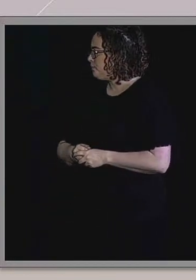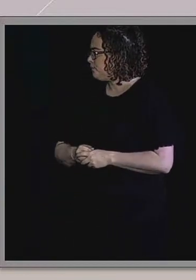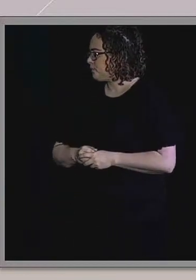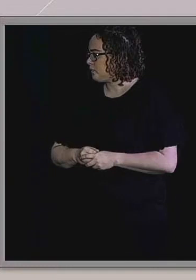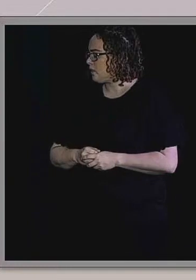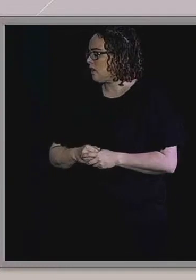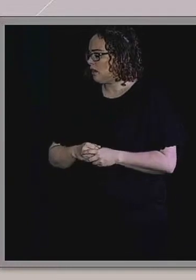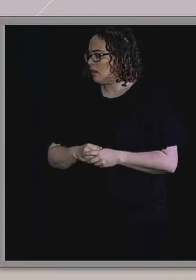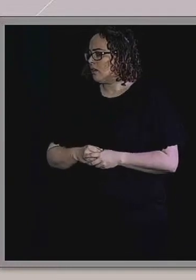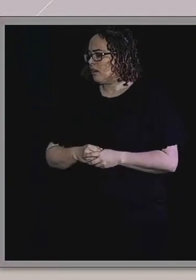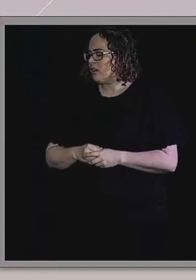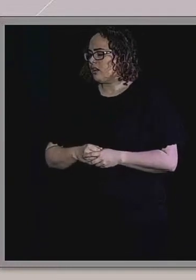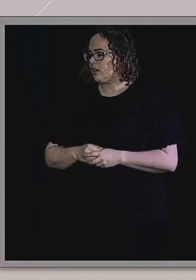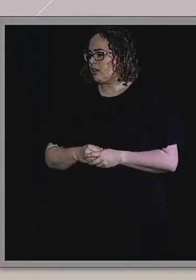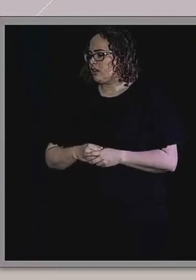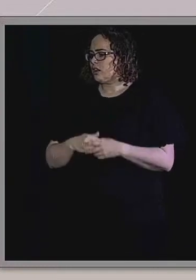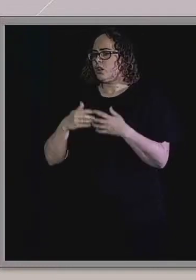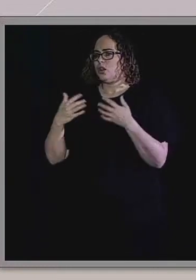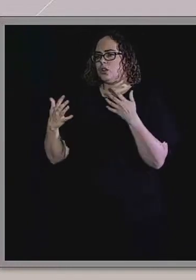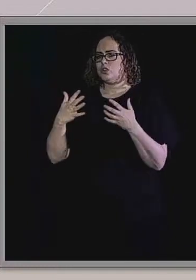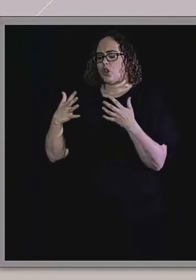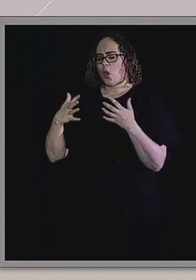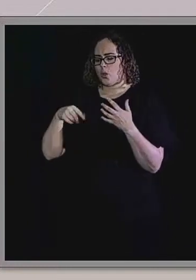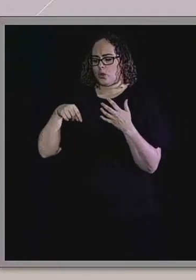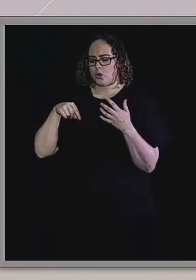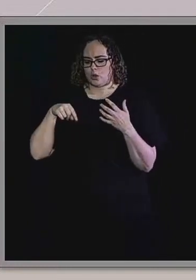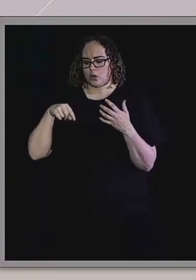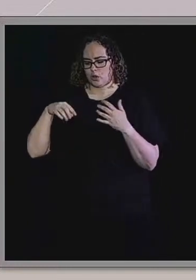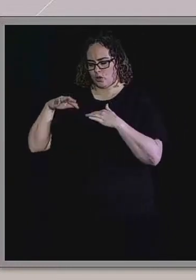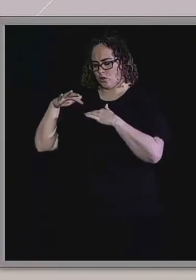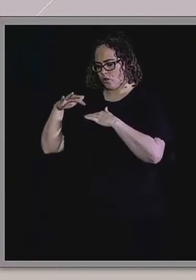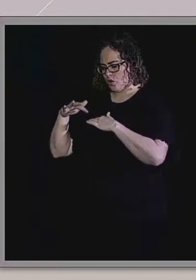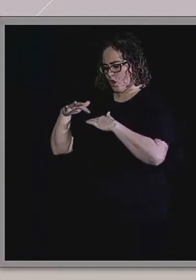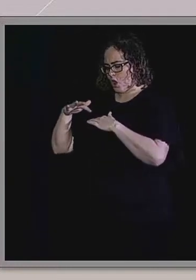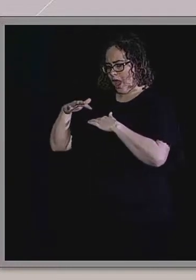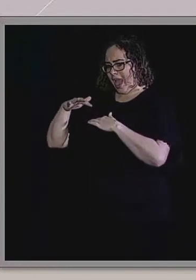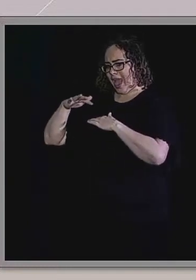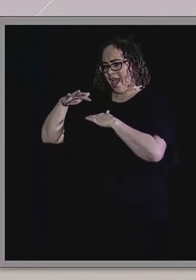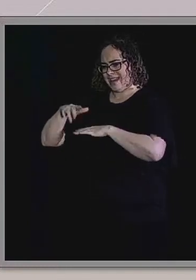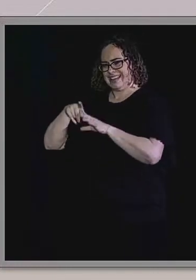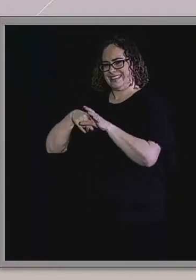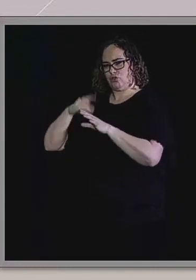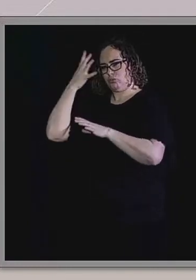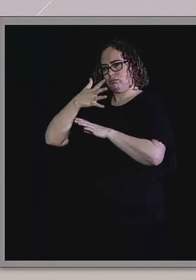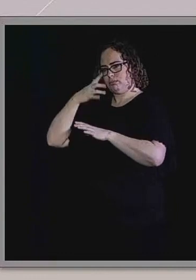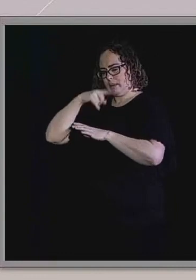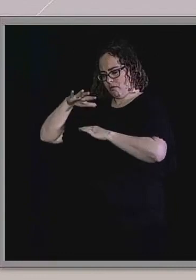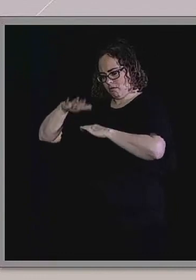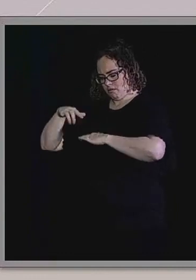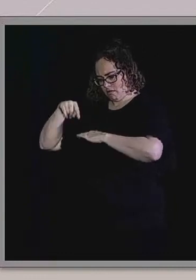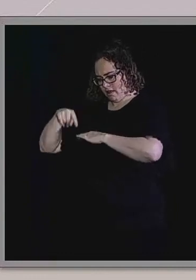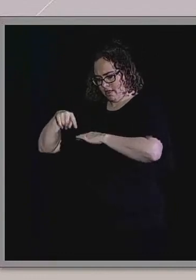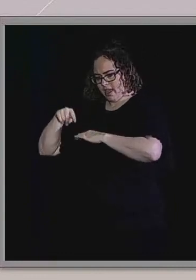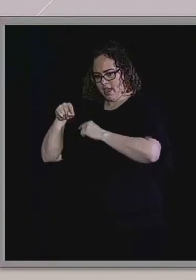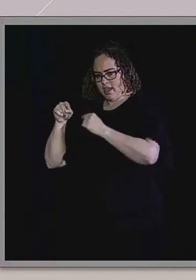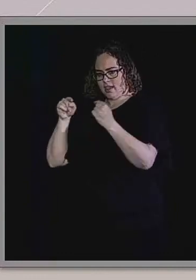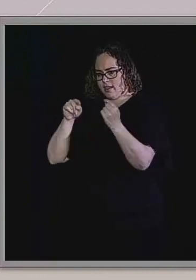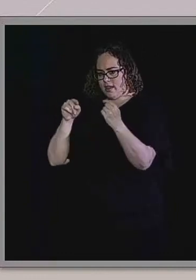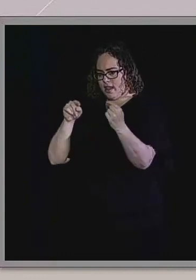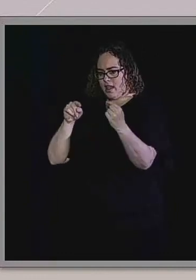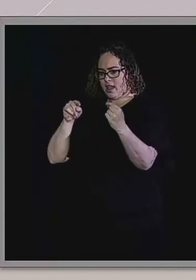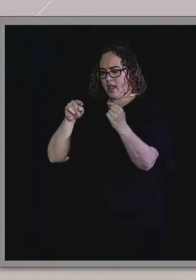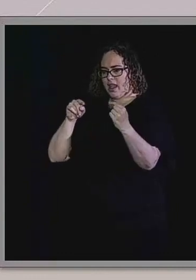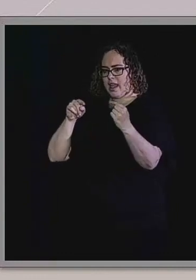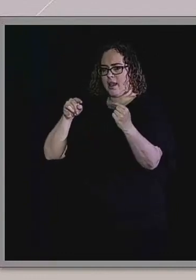that's again, I mean, the Yindjibarndi struggle and the fight that we had really rested on the shoulder of Ned. You know, he was our